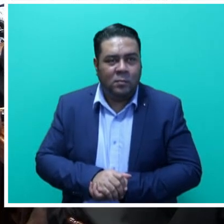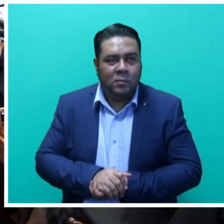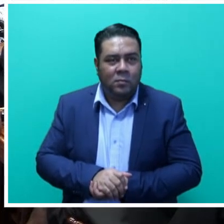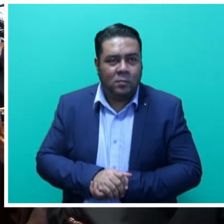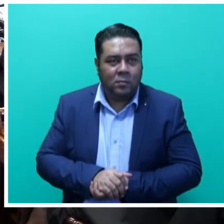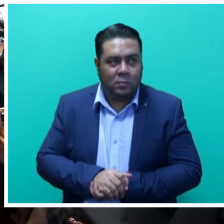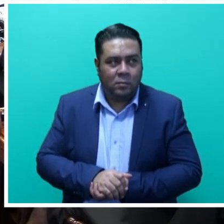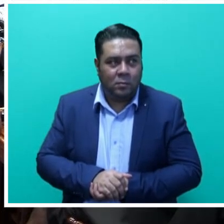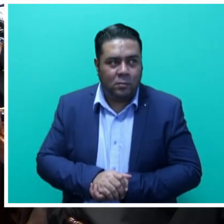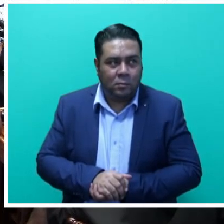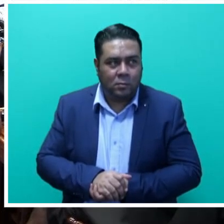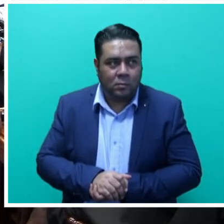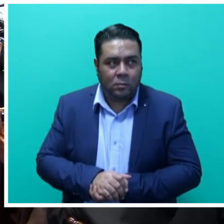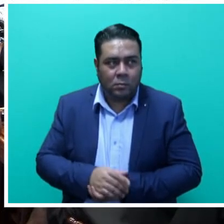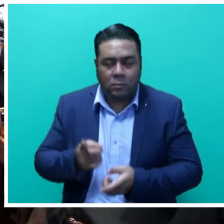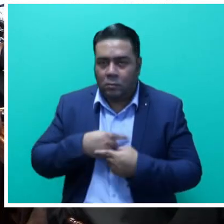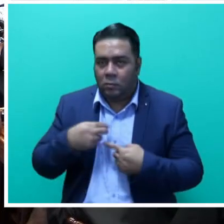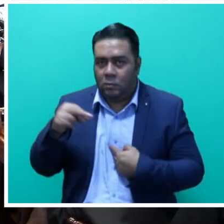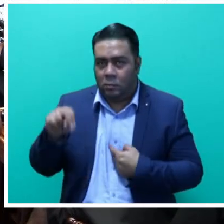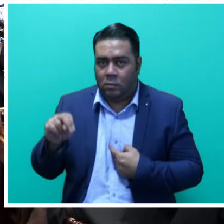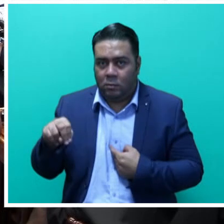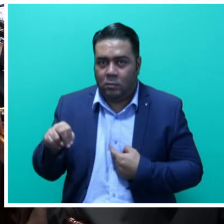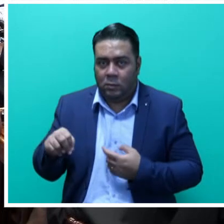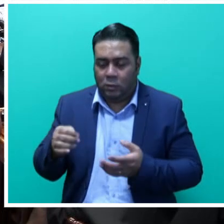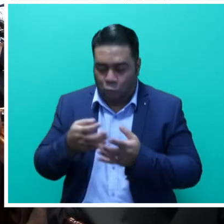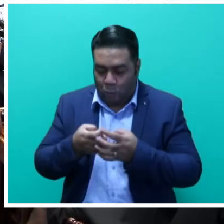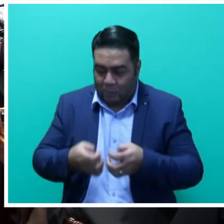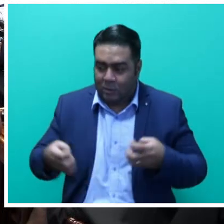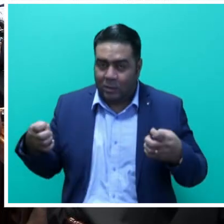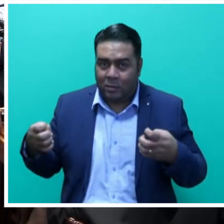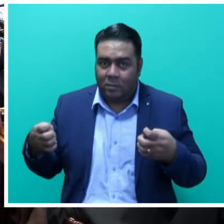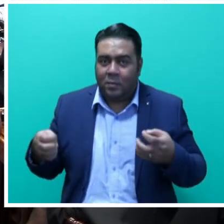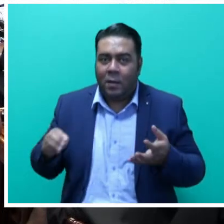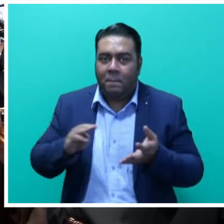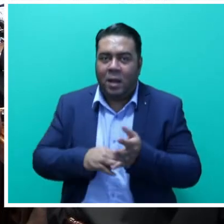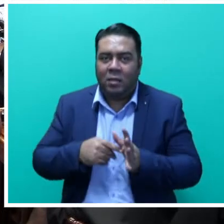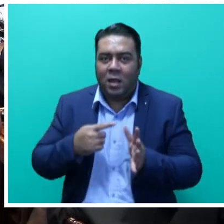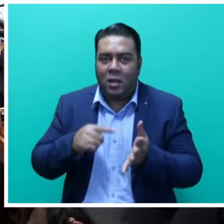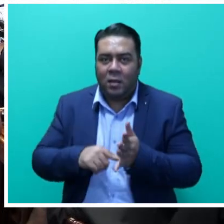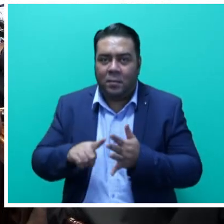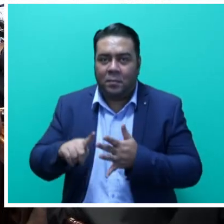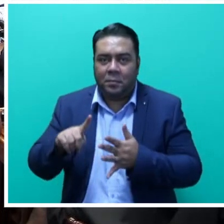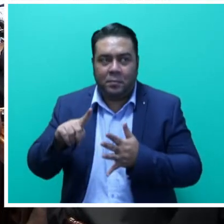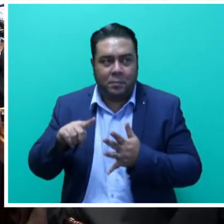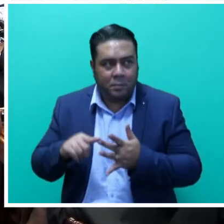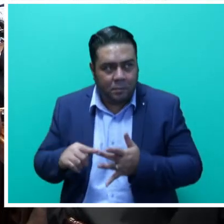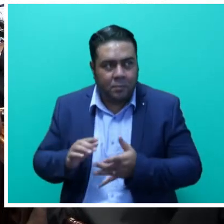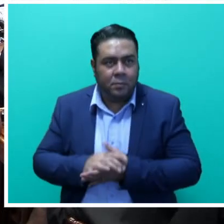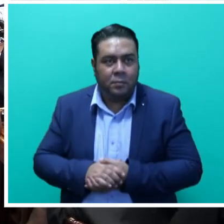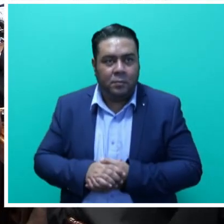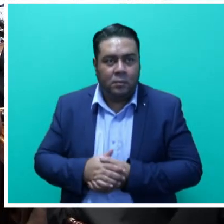but we need to extend the runway at Matei. The concept design has been developed for the extension of